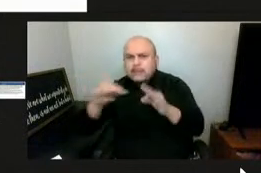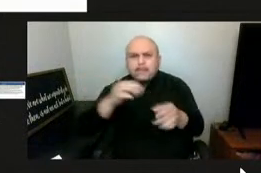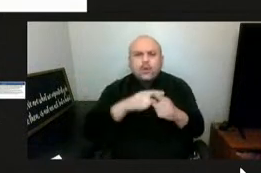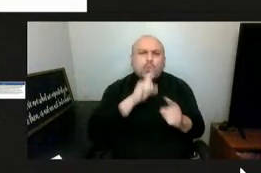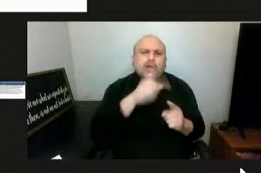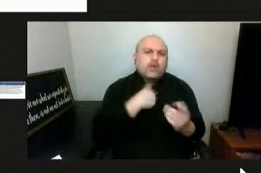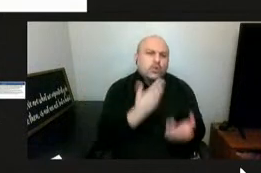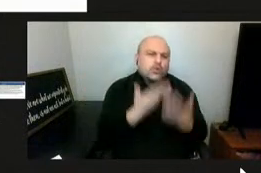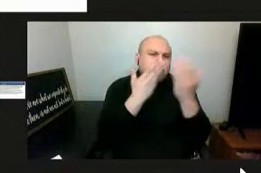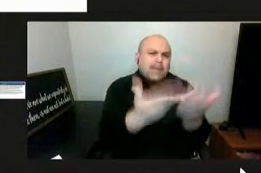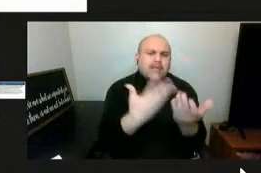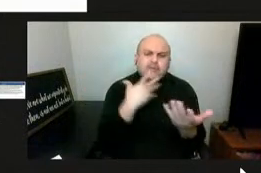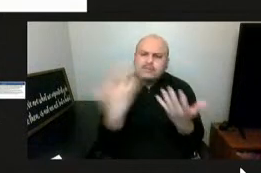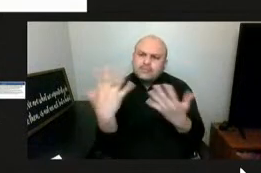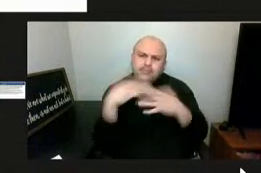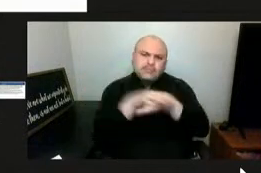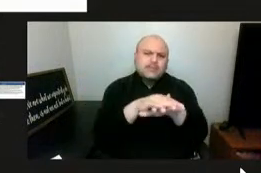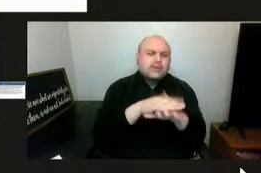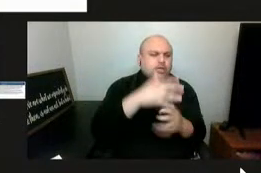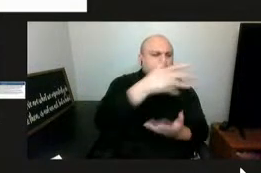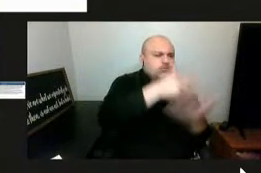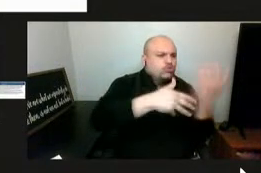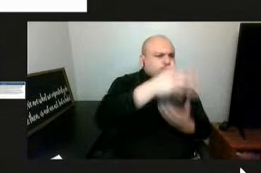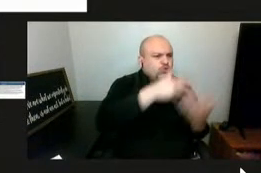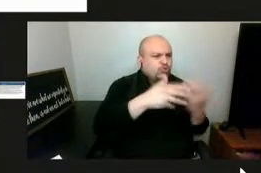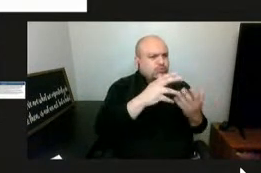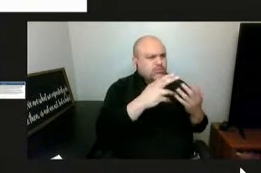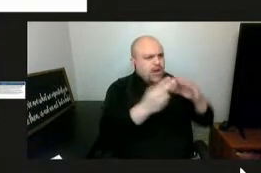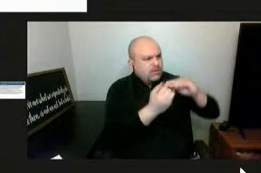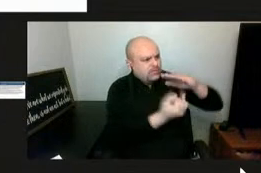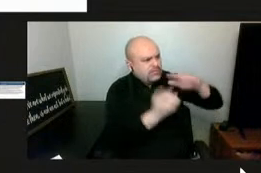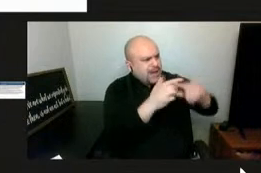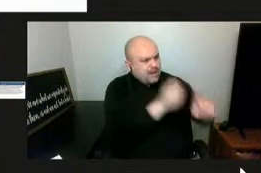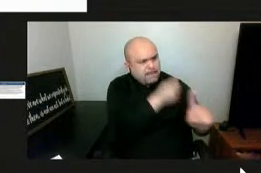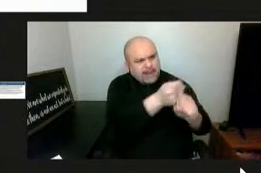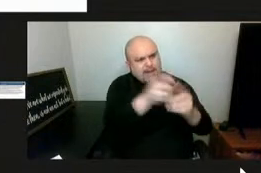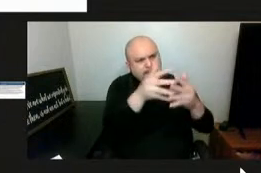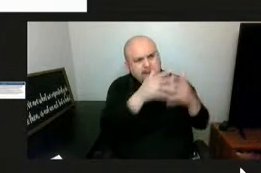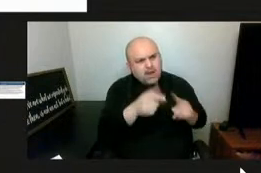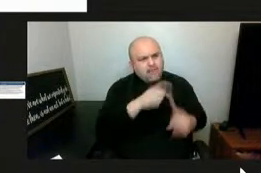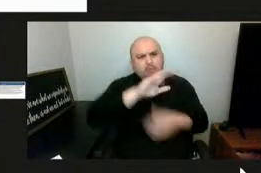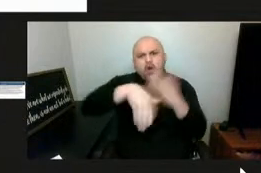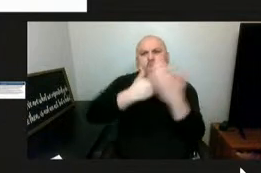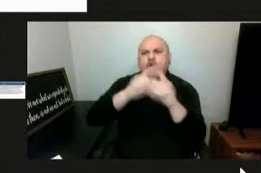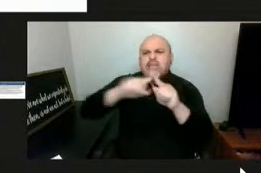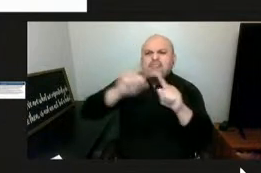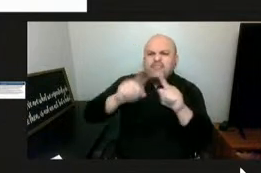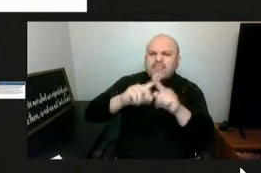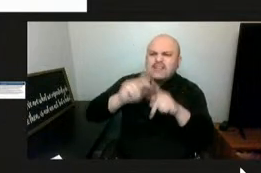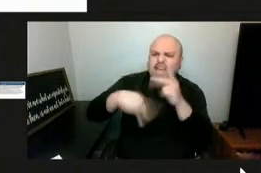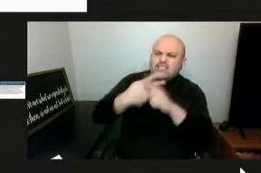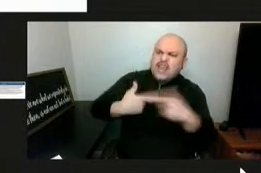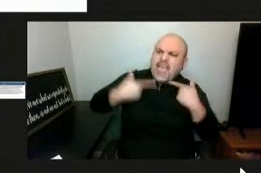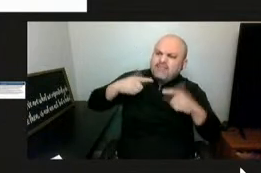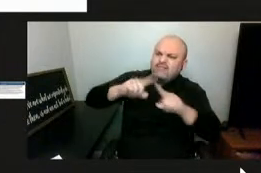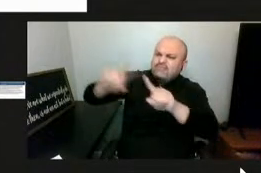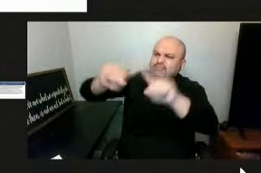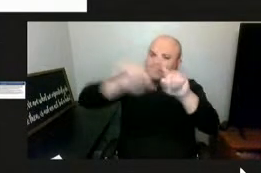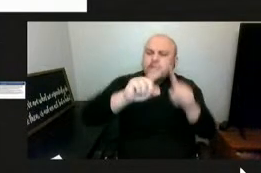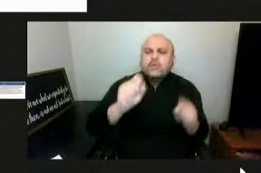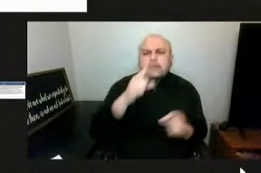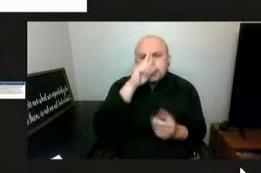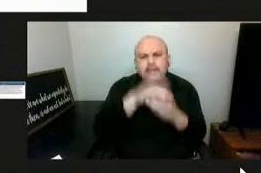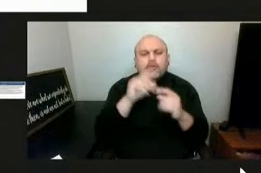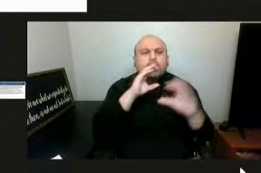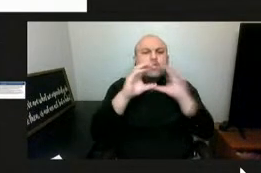integration of the issue of social isolation and how it impacts Americans from all walks of life. Second, we believe communication should be